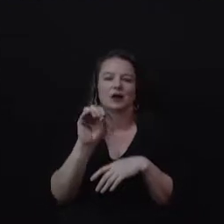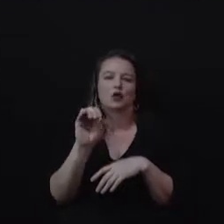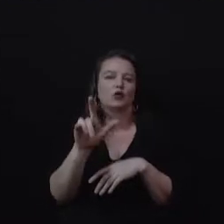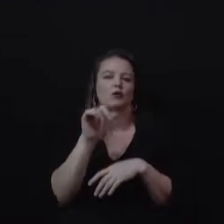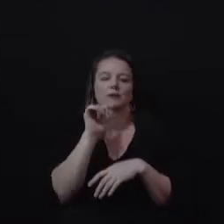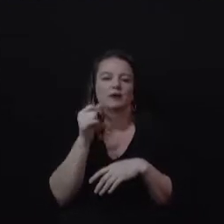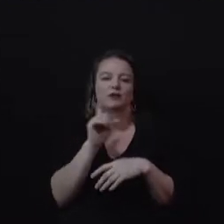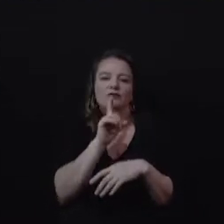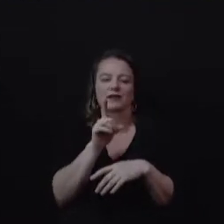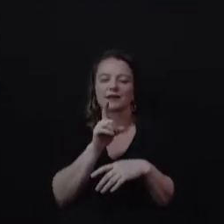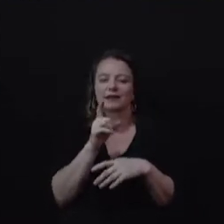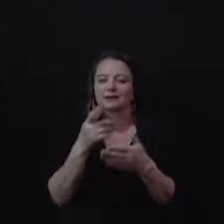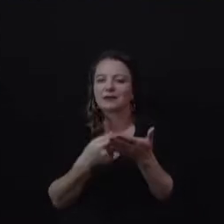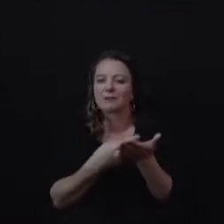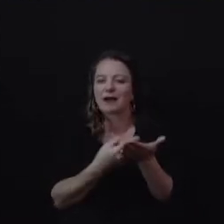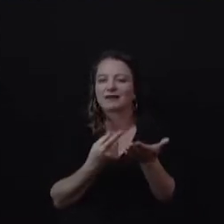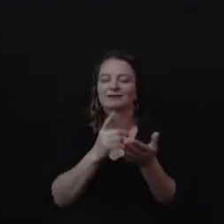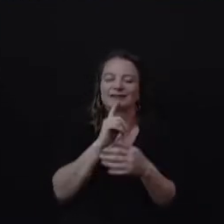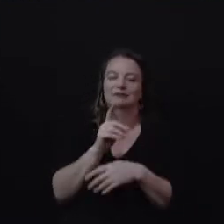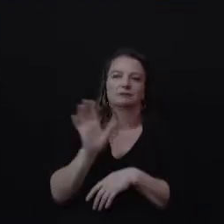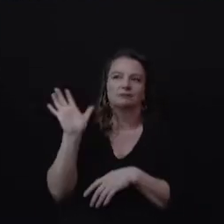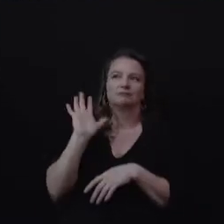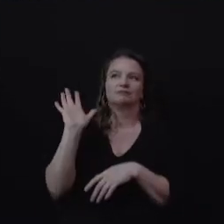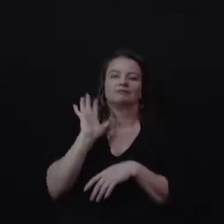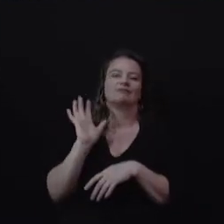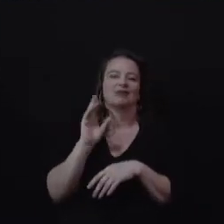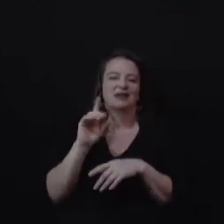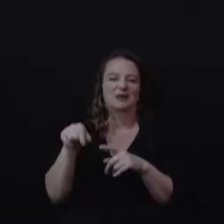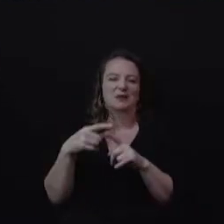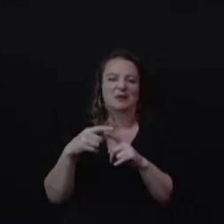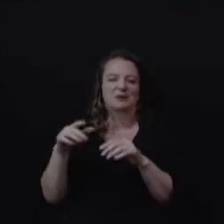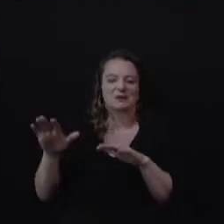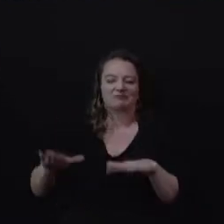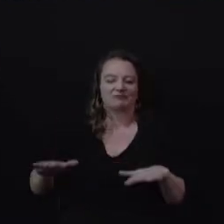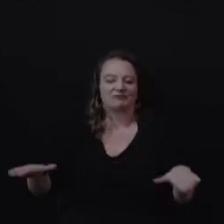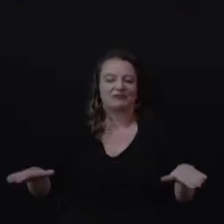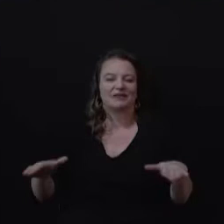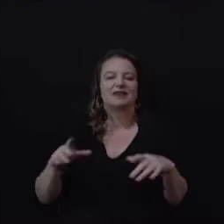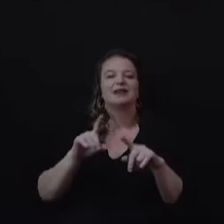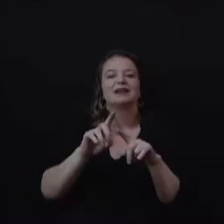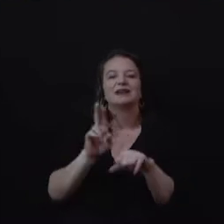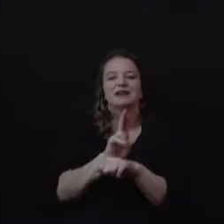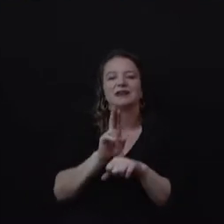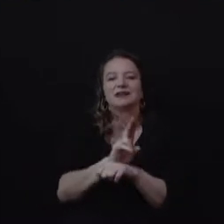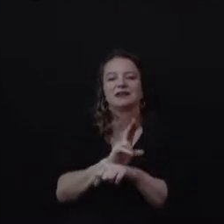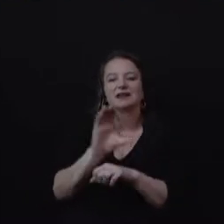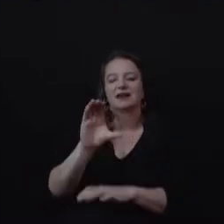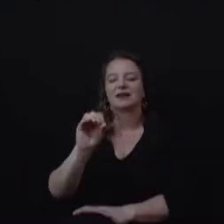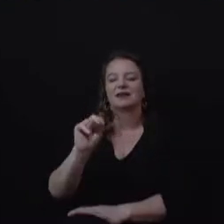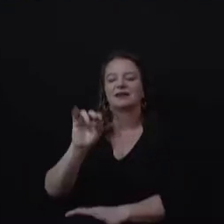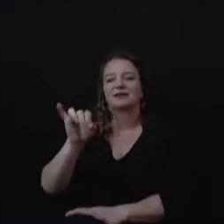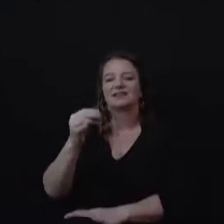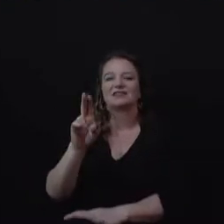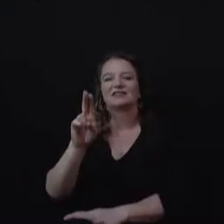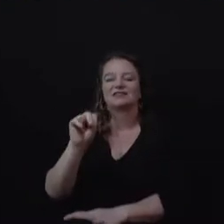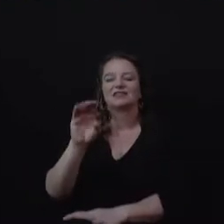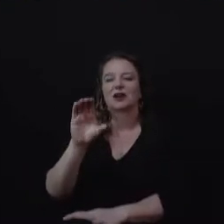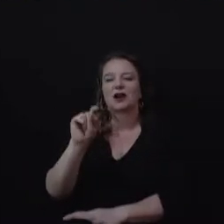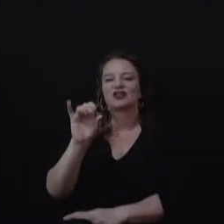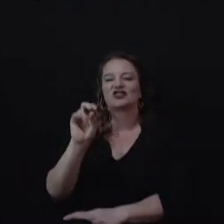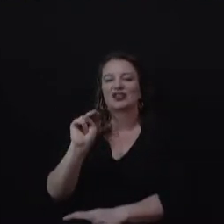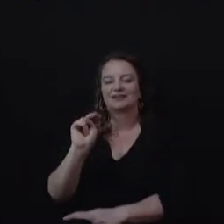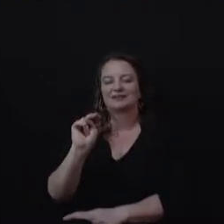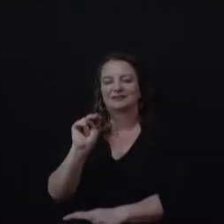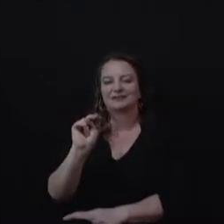since we got out of grade school. He used this grammatical tool called a conjunction. And